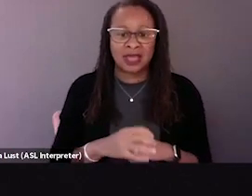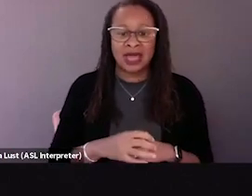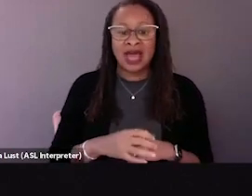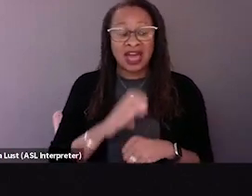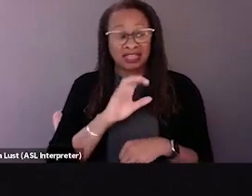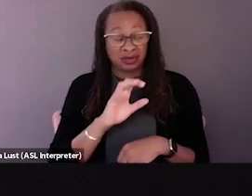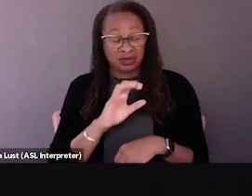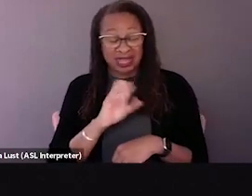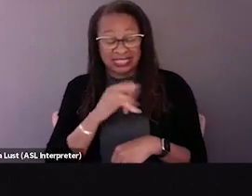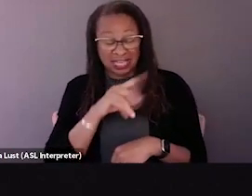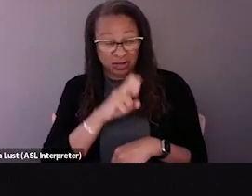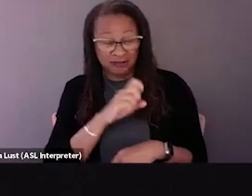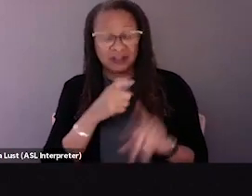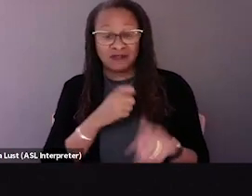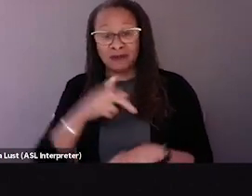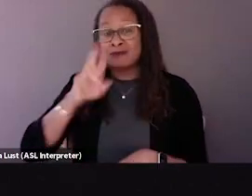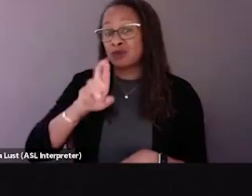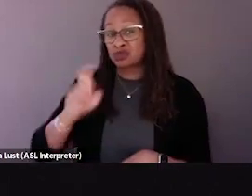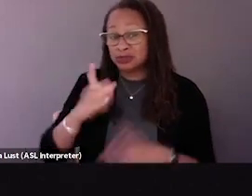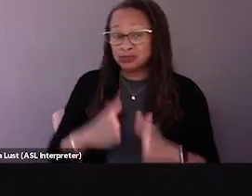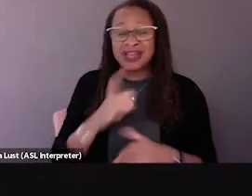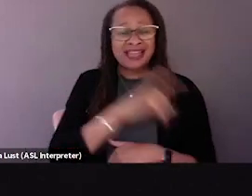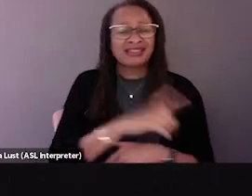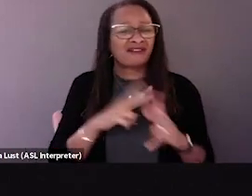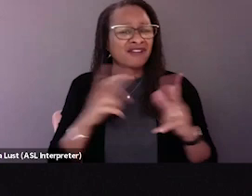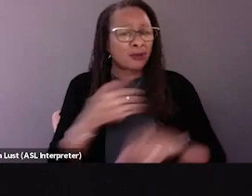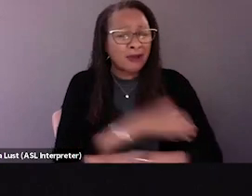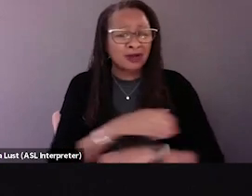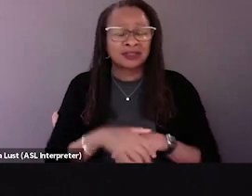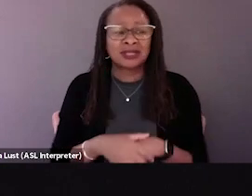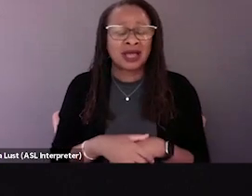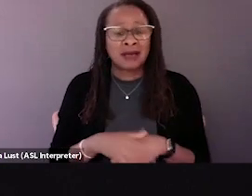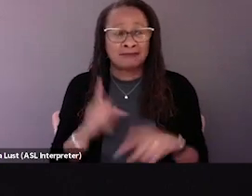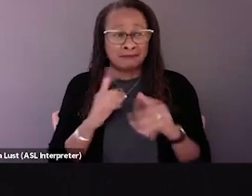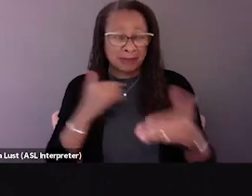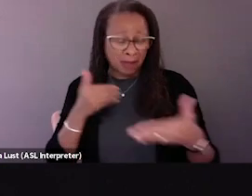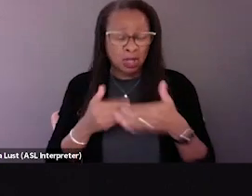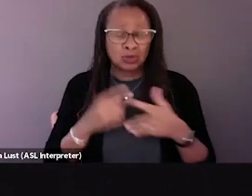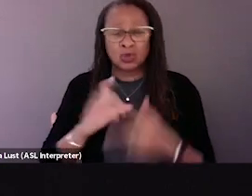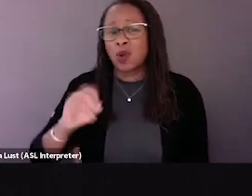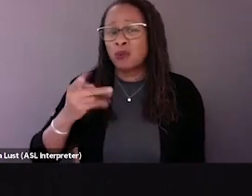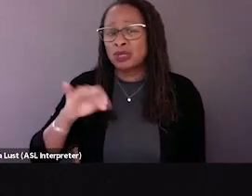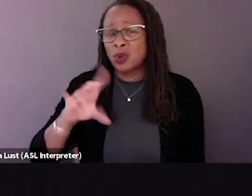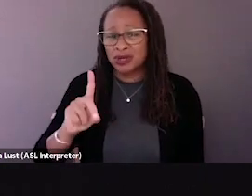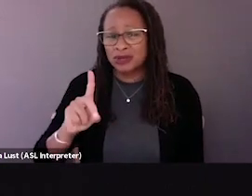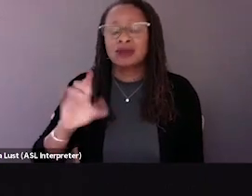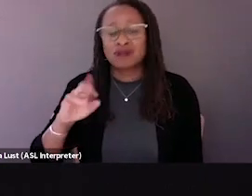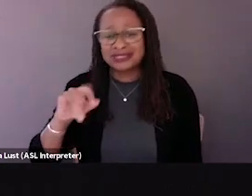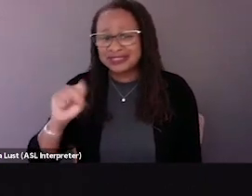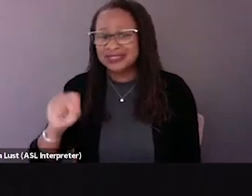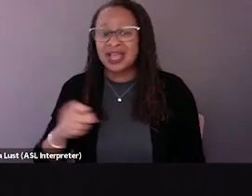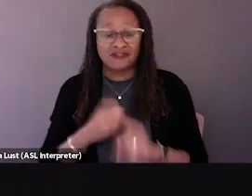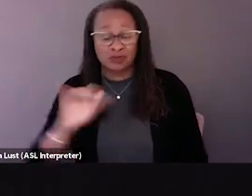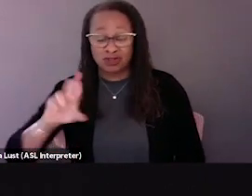the opioid crisis, but I thought from Chris, it sounds remorseless.